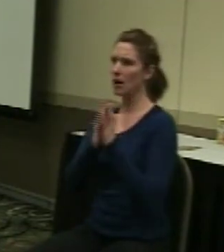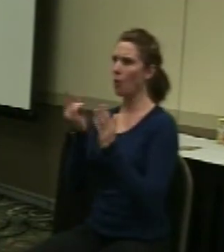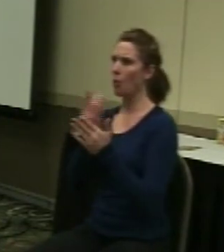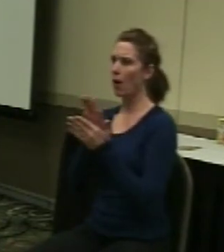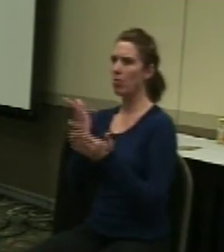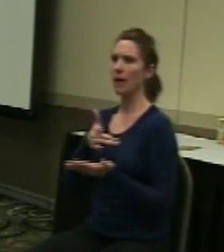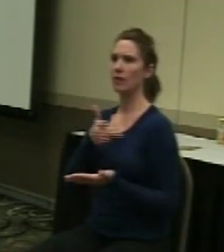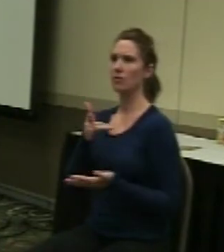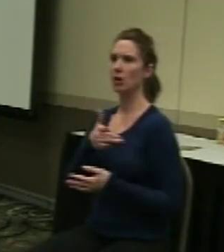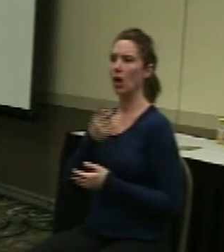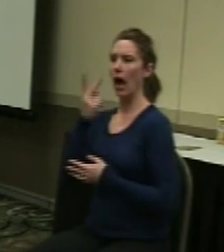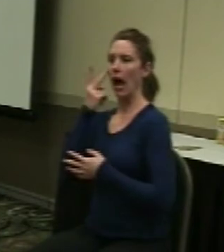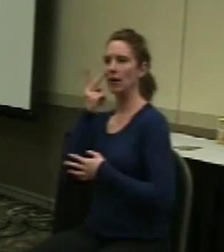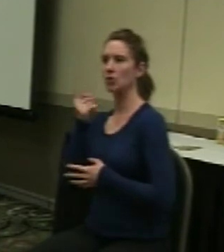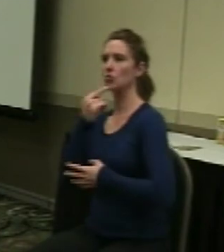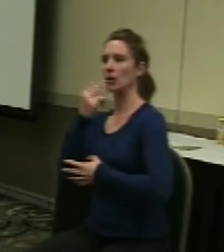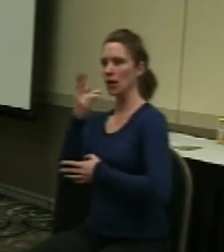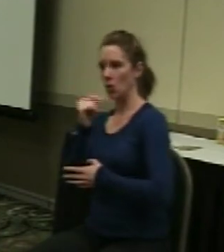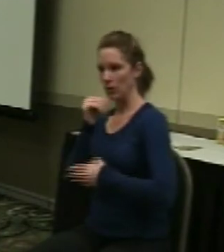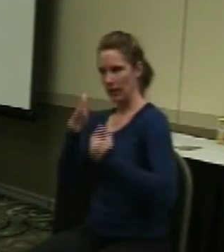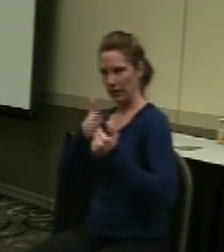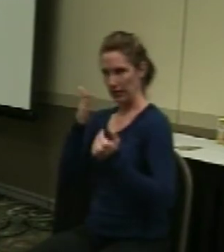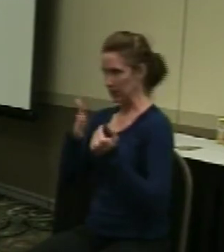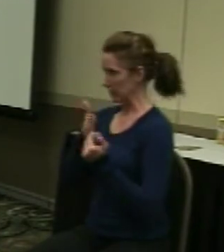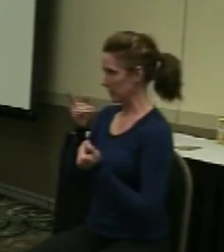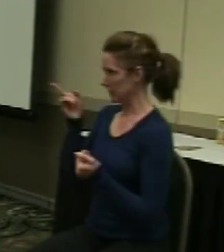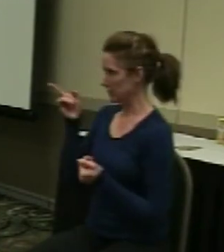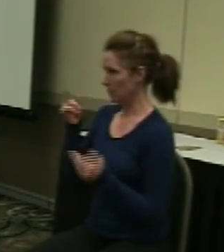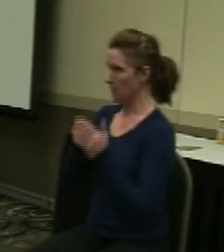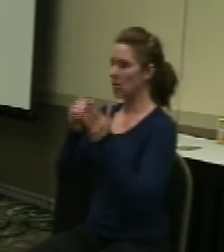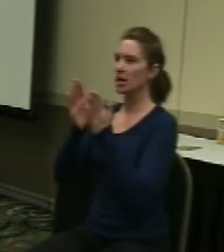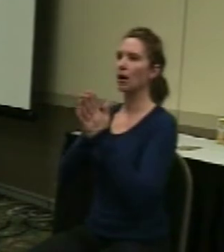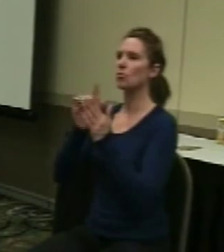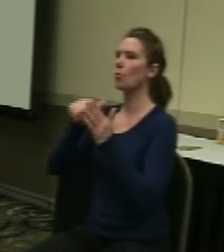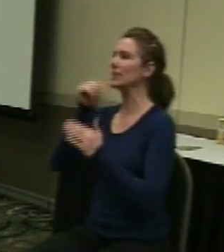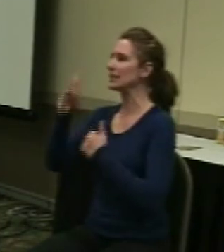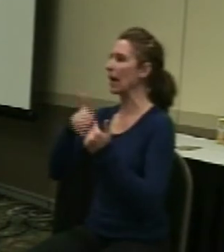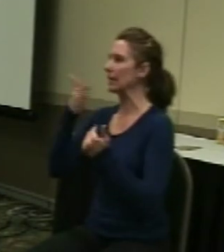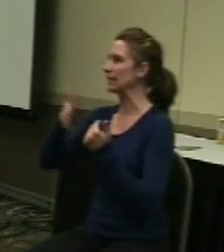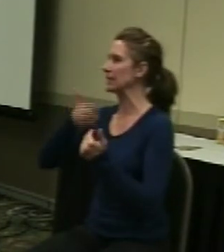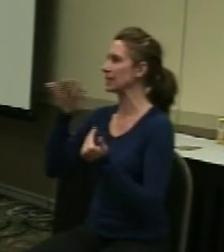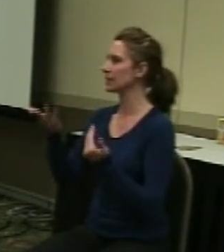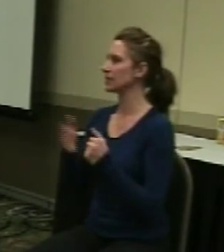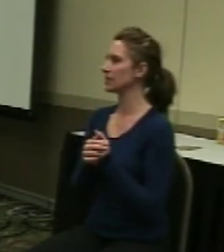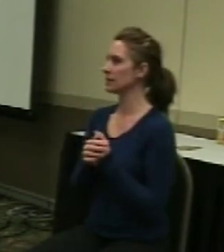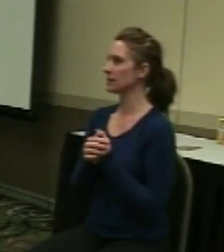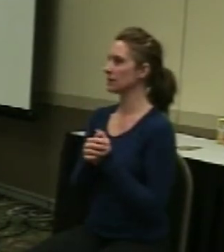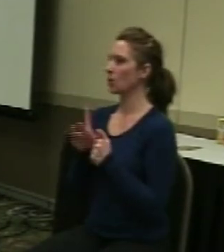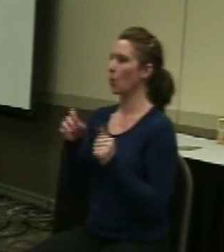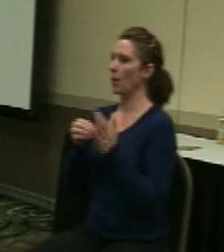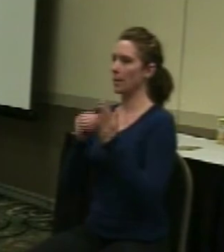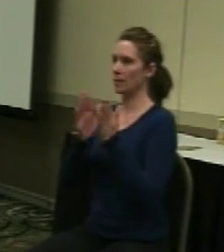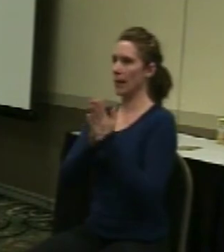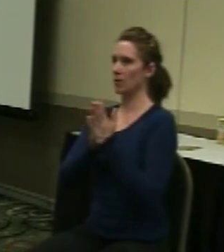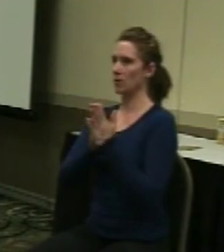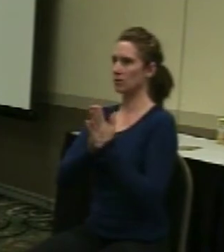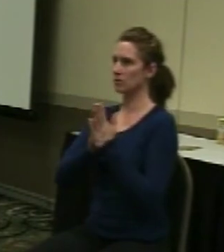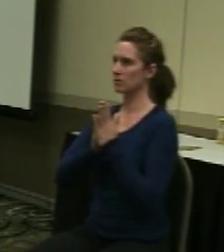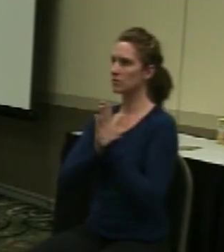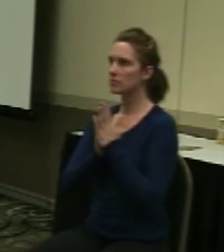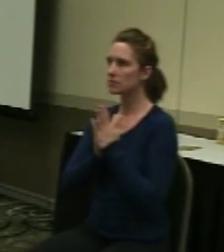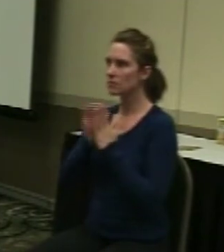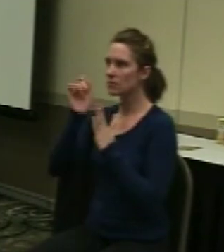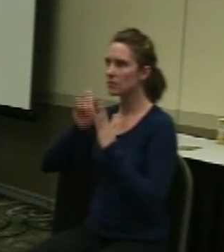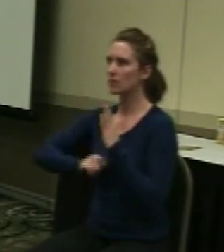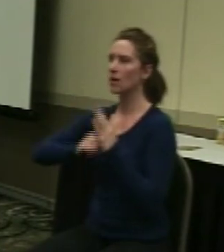you'd say, I saw you say, no, it's not easy to do. Jot it down. Tell me, write one note on your paper and then bend over to the neighbor and see what